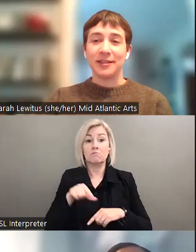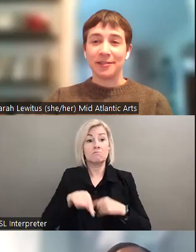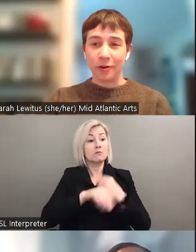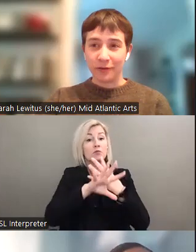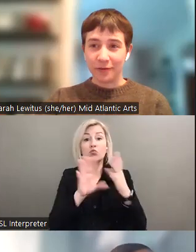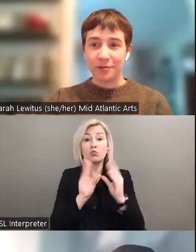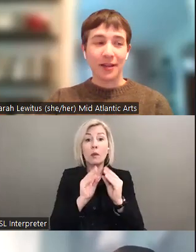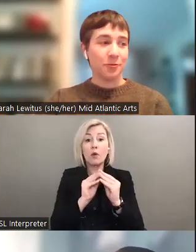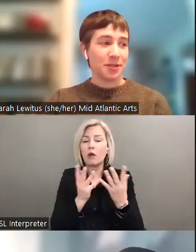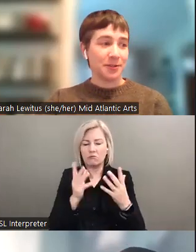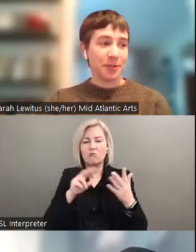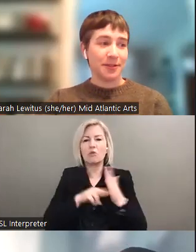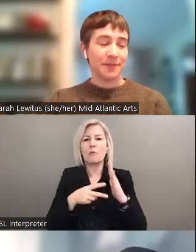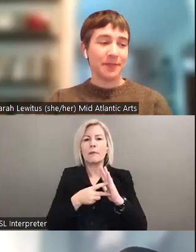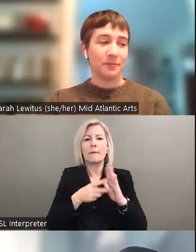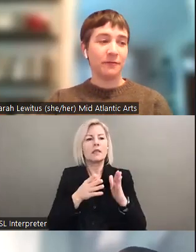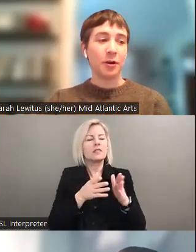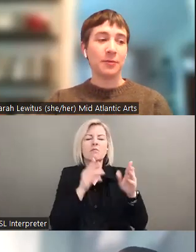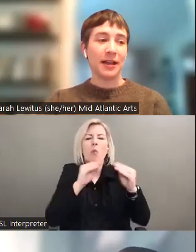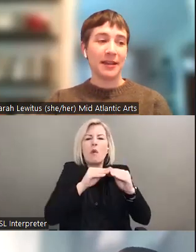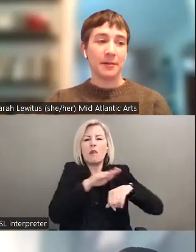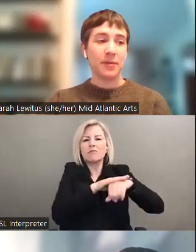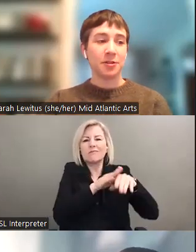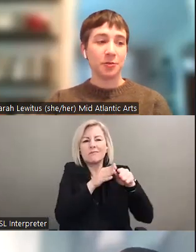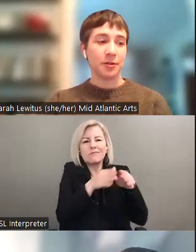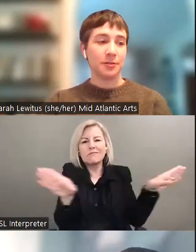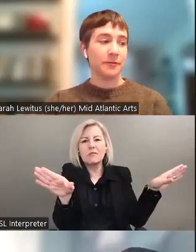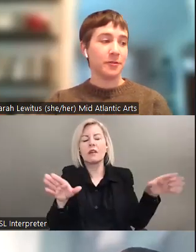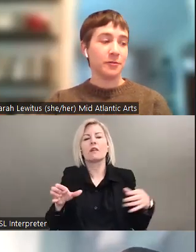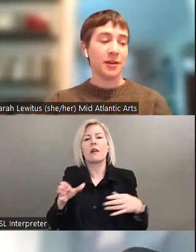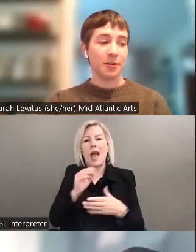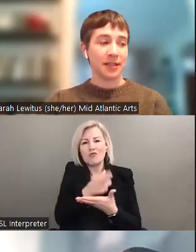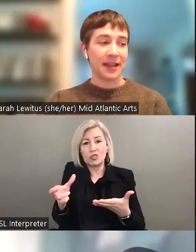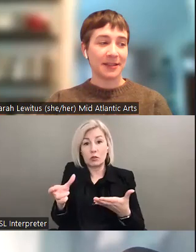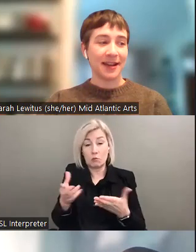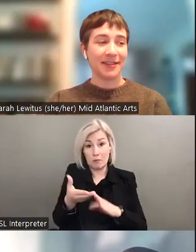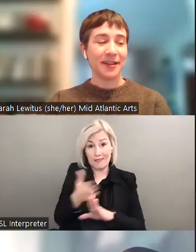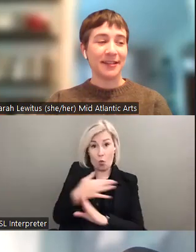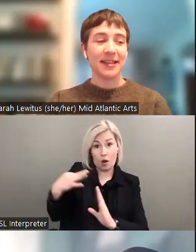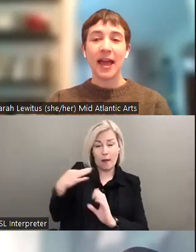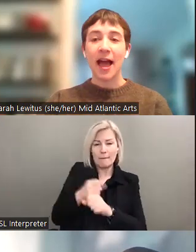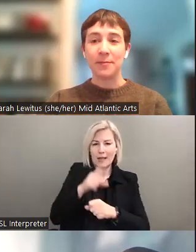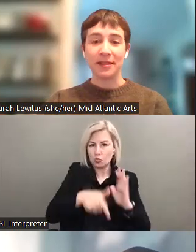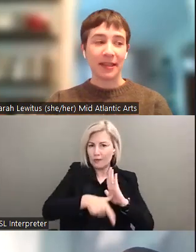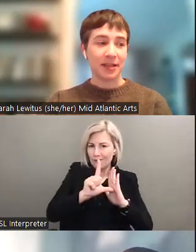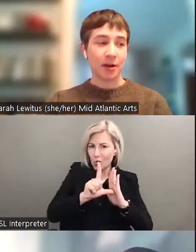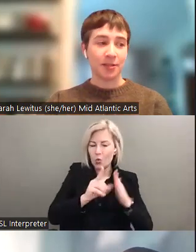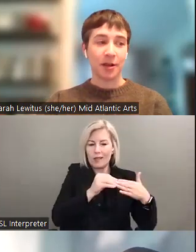to serve as an overview and a resource. Before applying, make sure to review the ArtsCONNECT guidelines